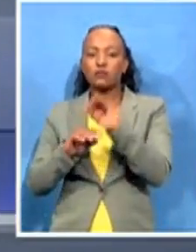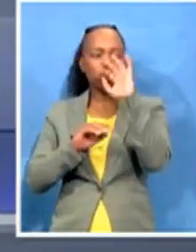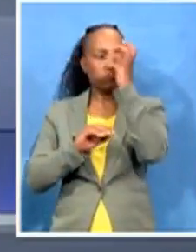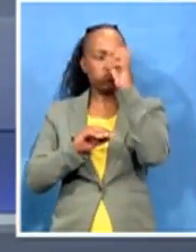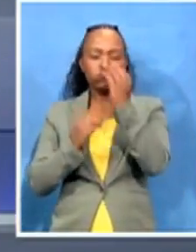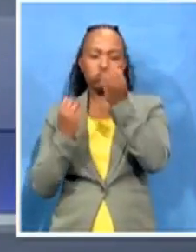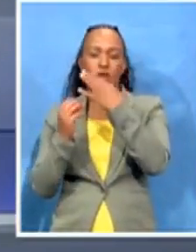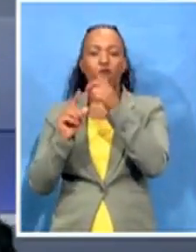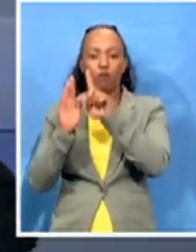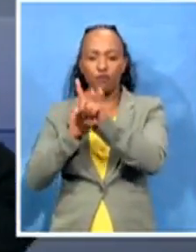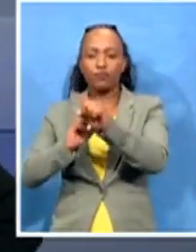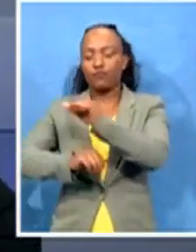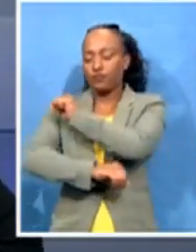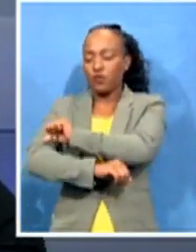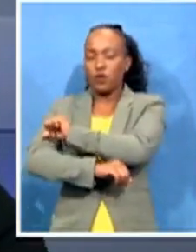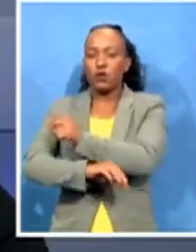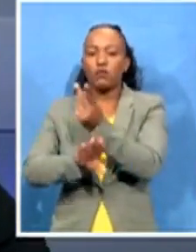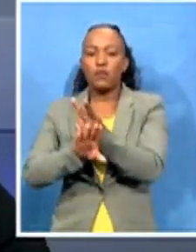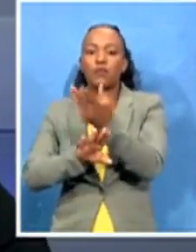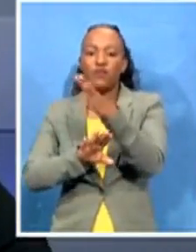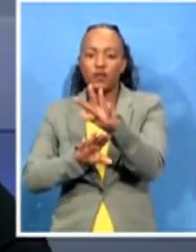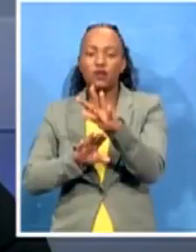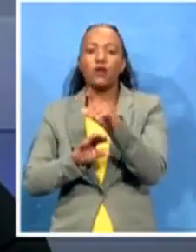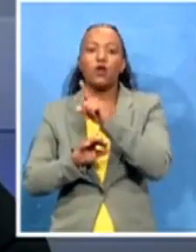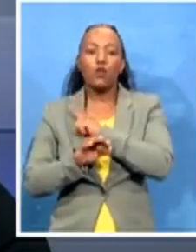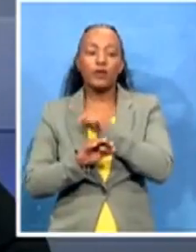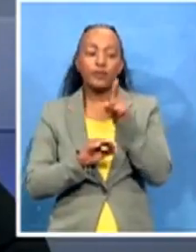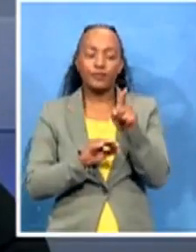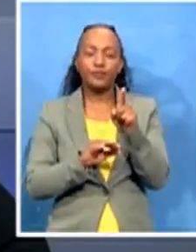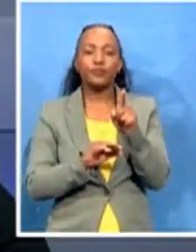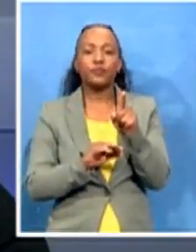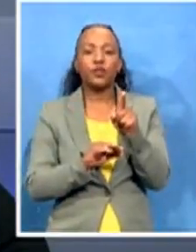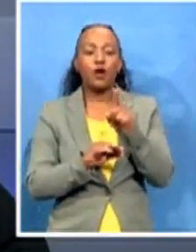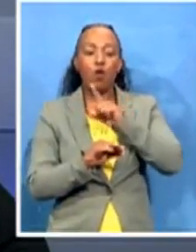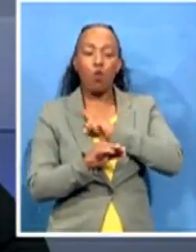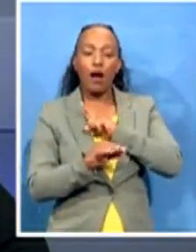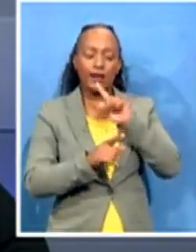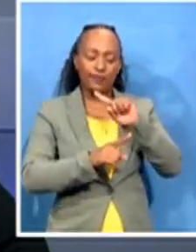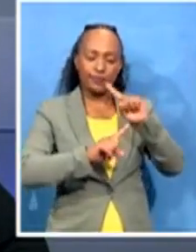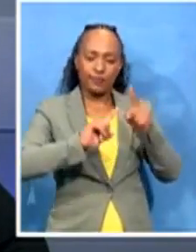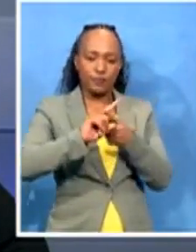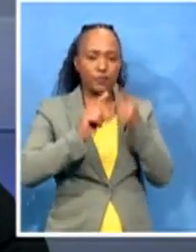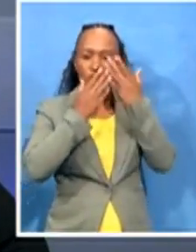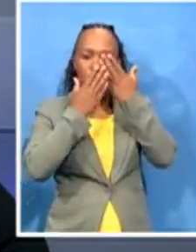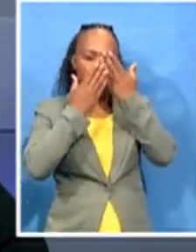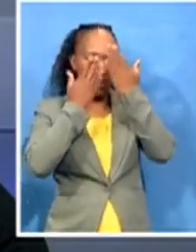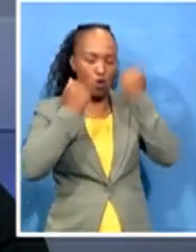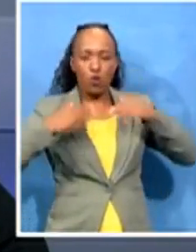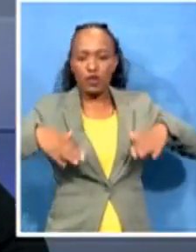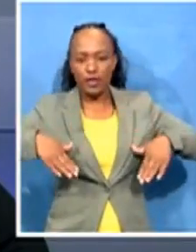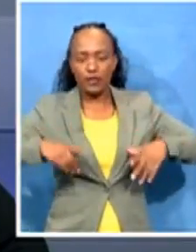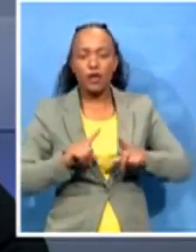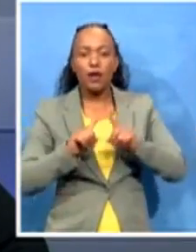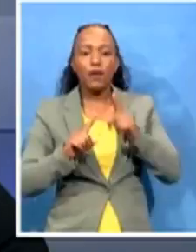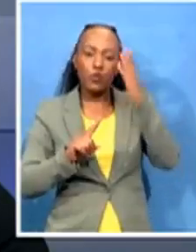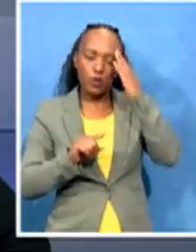specific the exact cause of this specific crash is not known, but we do know it is raining in the area. Such a